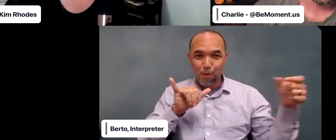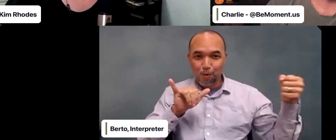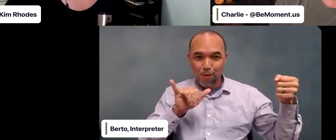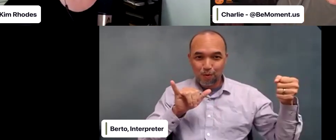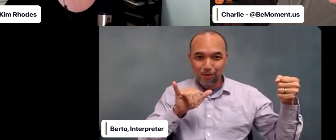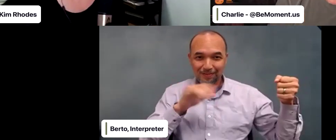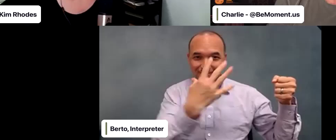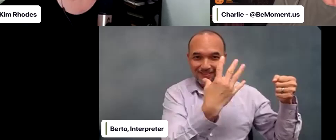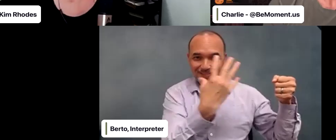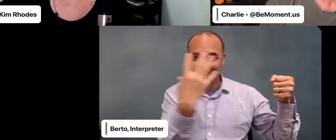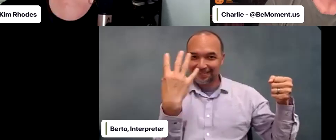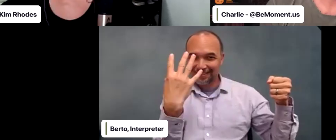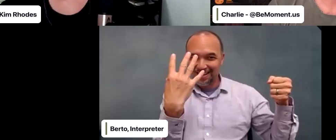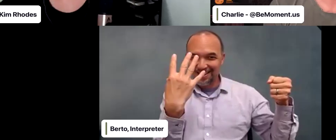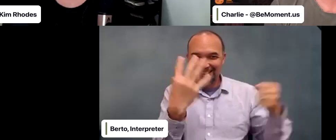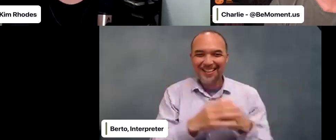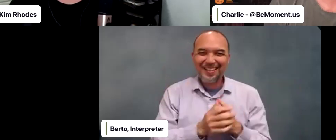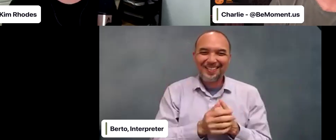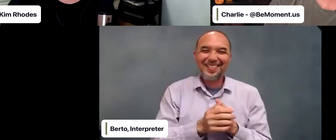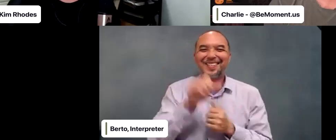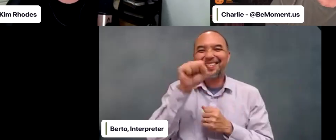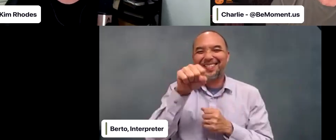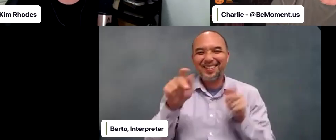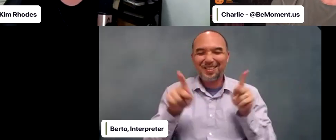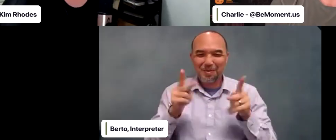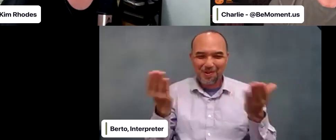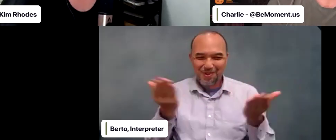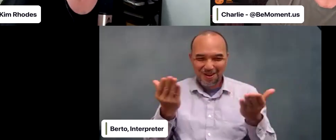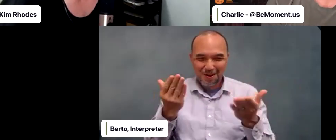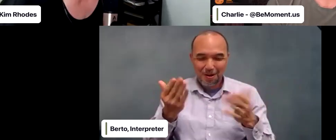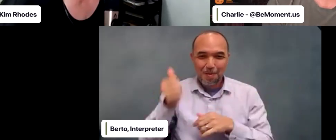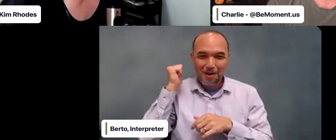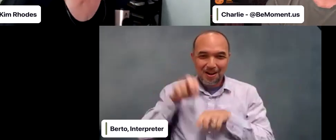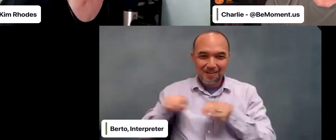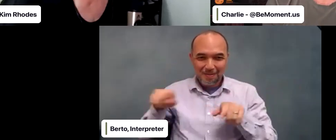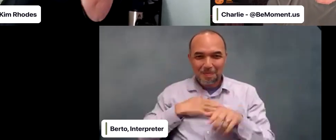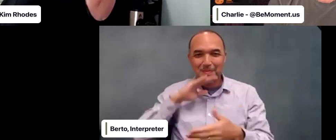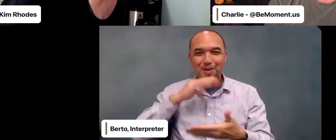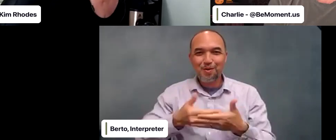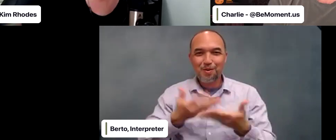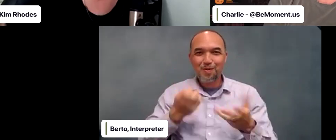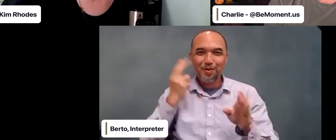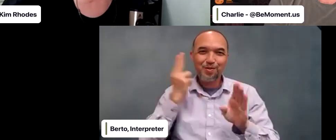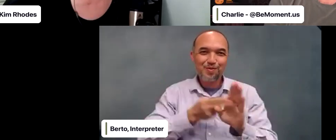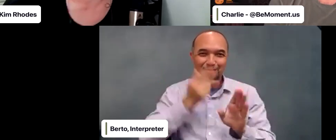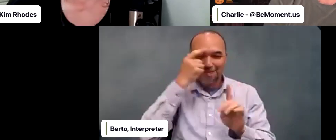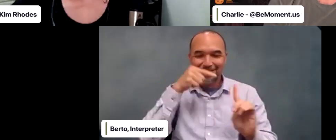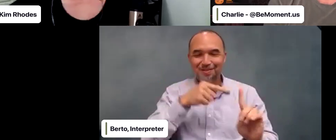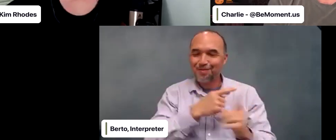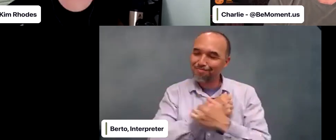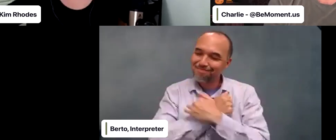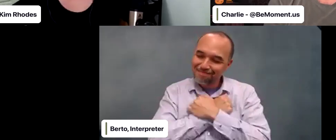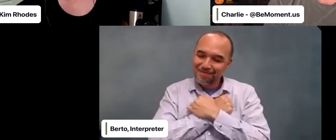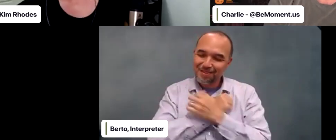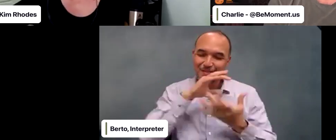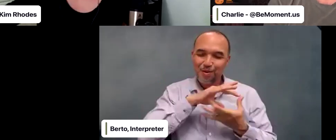over here, Yeah. so we don't have. Yes, there are people here behind me. My daughter Great. wanted to be involved because she also loves ghost stories and is now